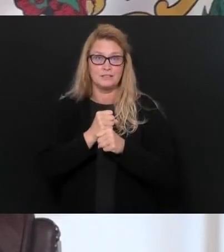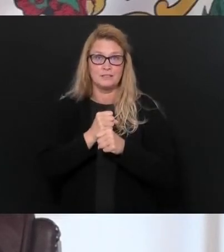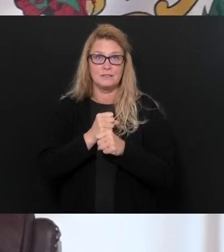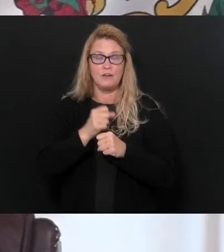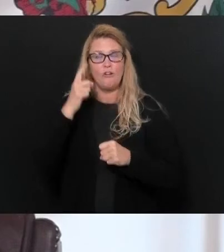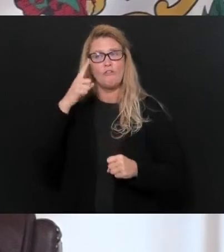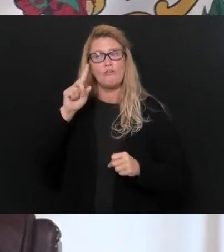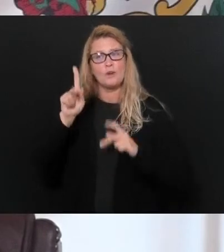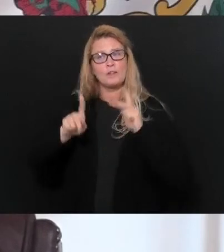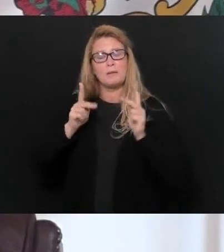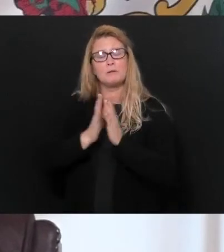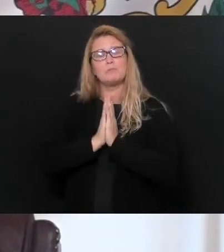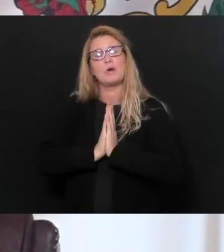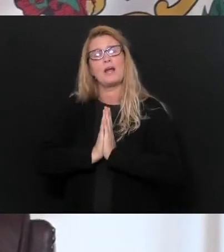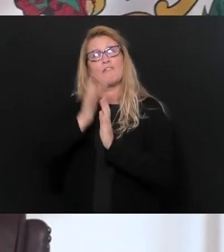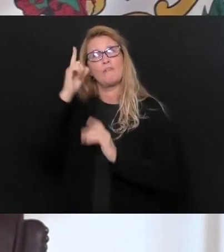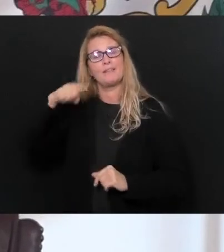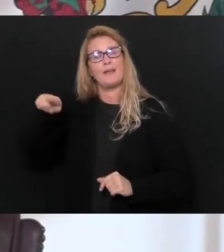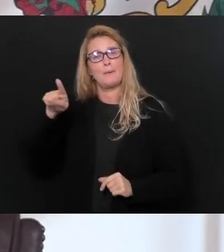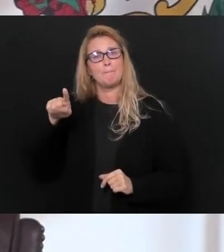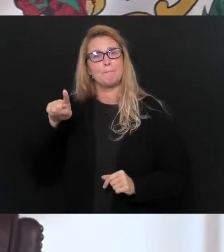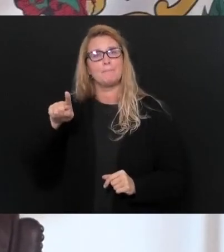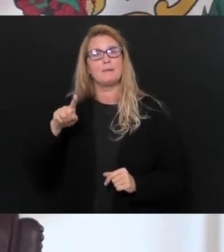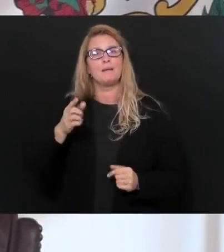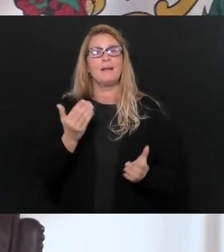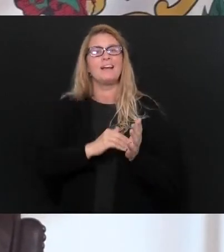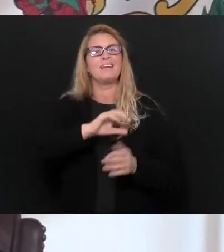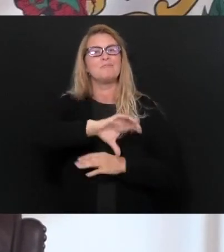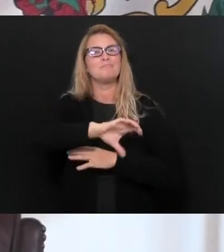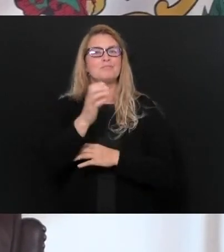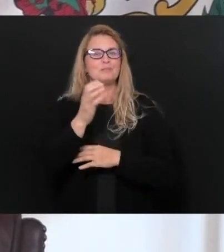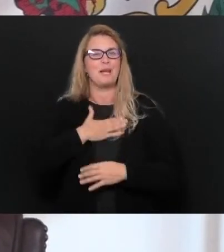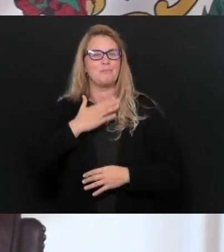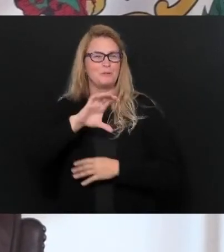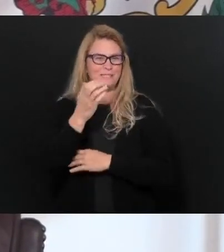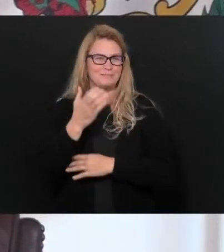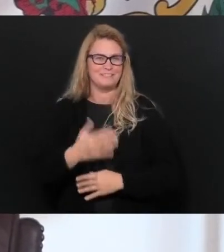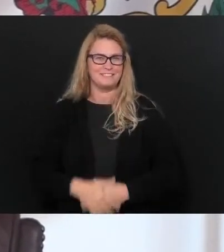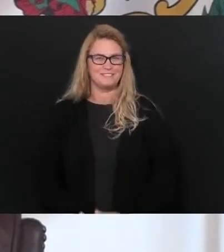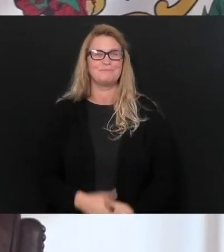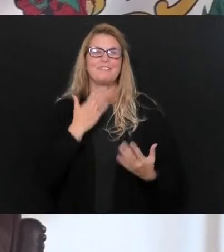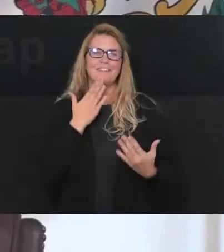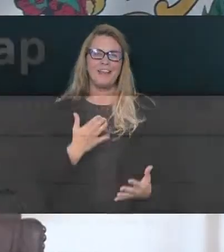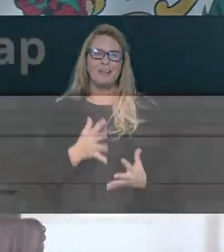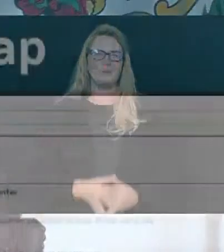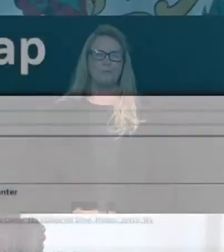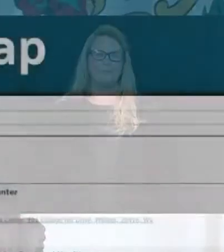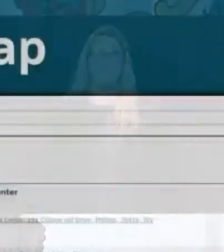offer up your prayers. And again, Merry Christmas to everybody. Thank y'all.